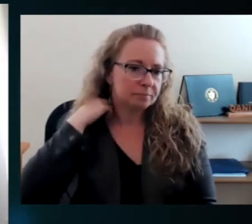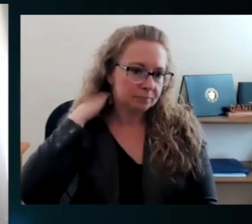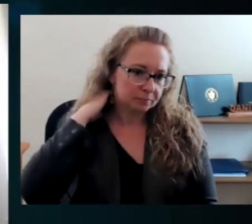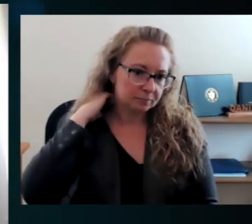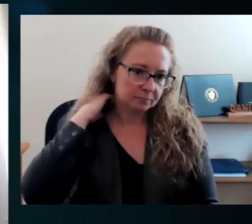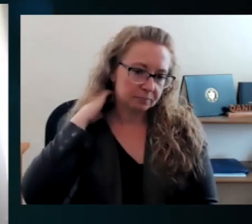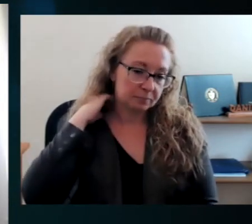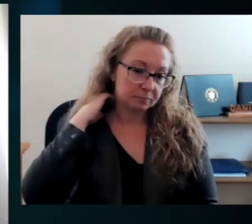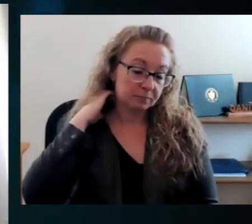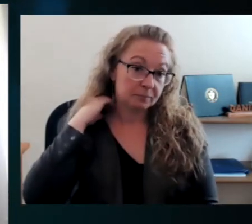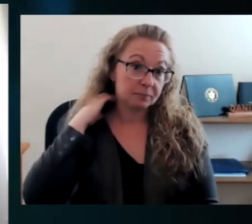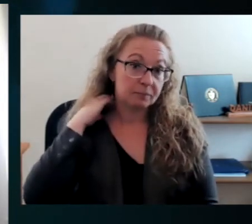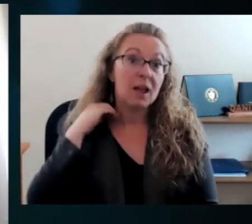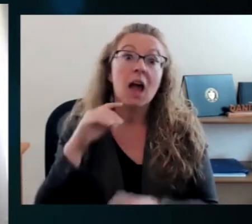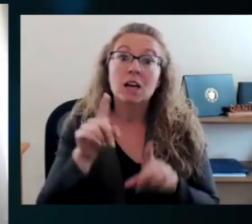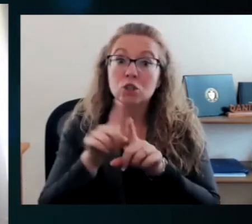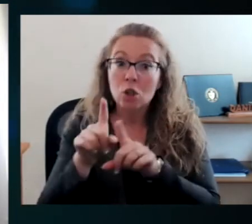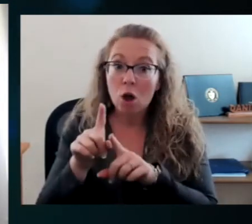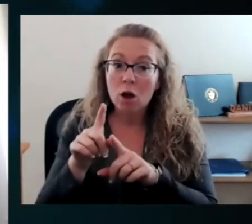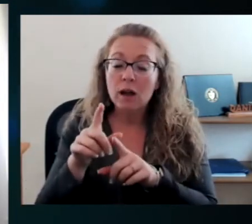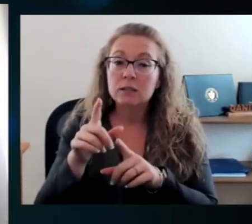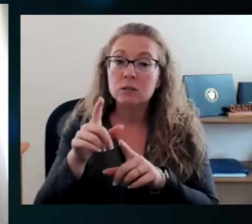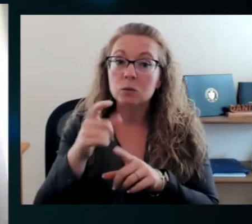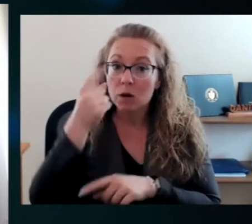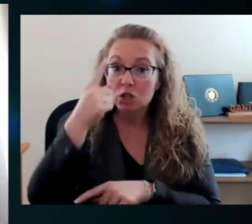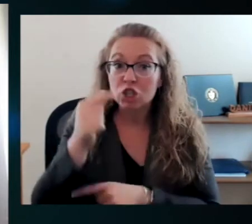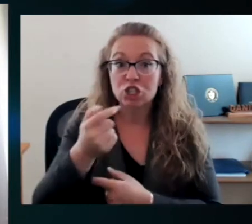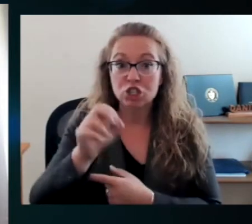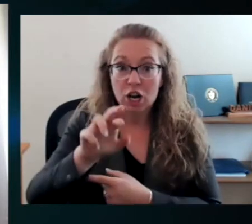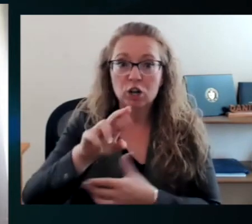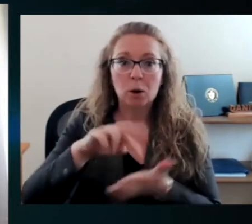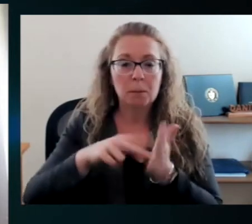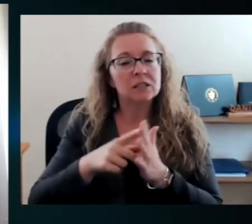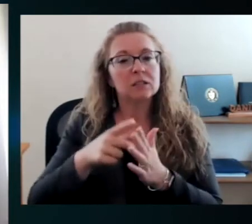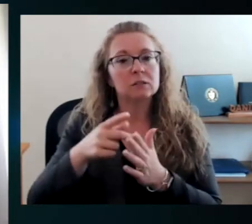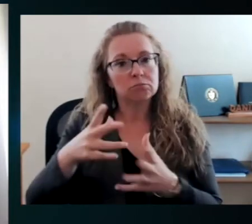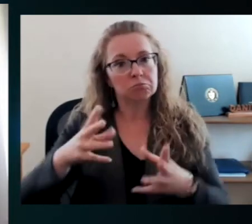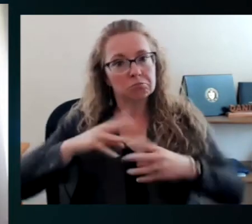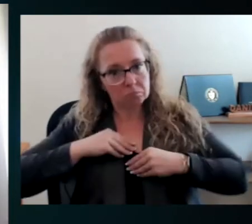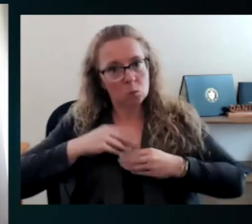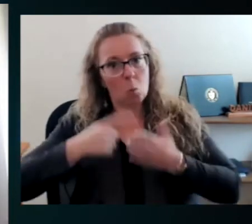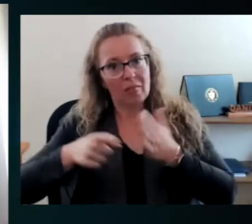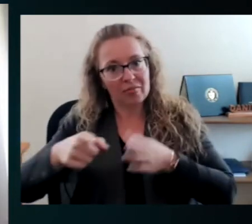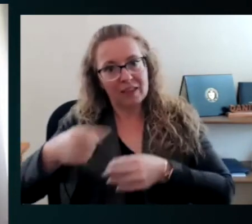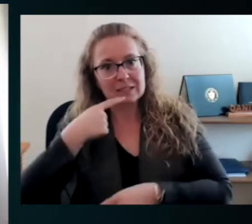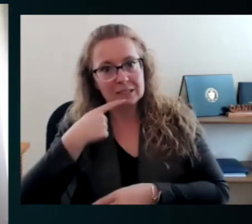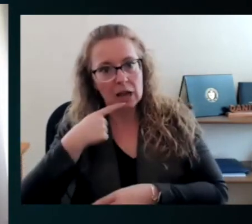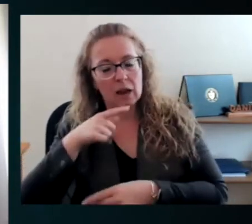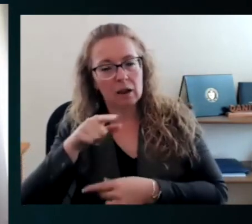mean whatever that person considers their gender to be.